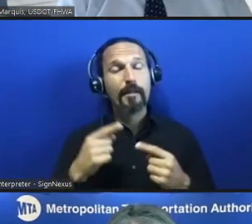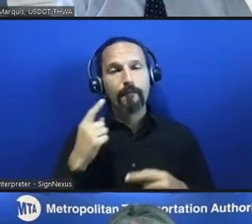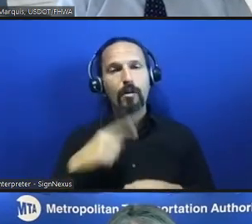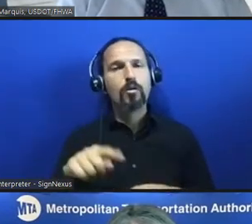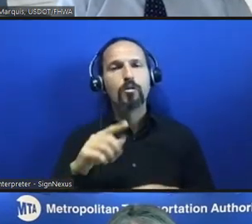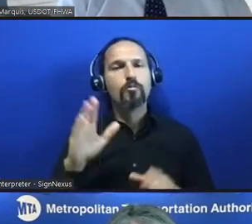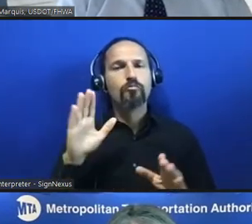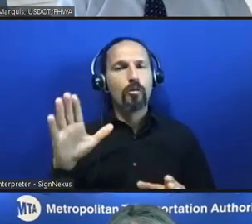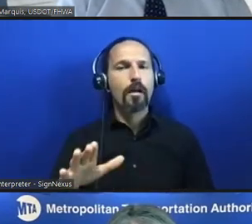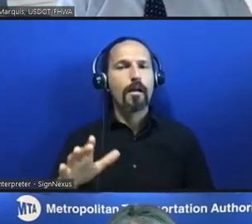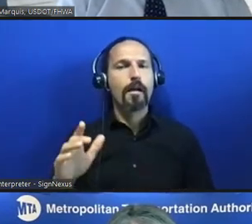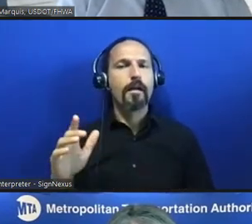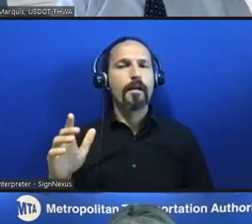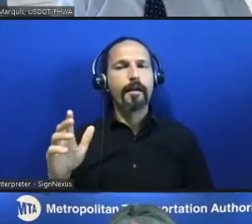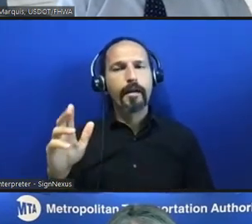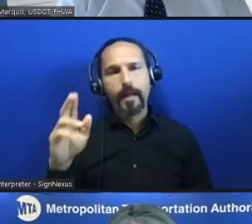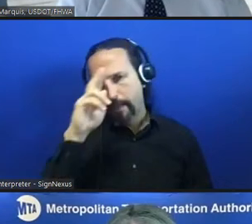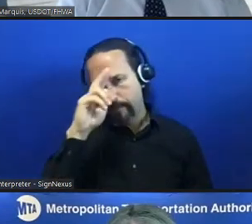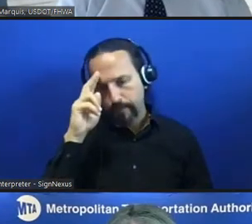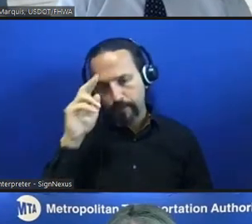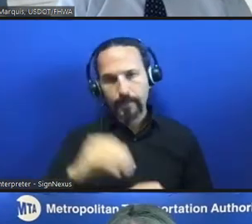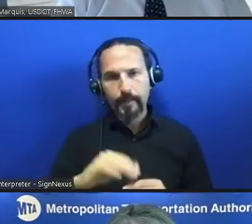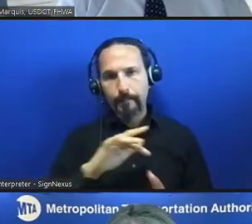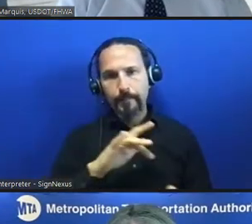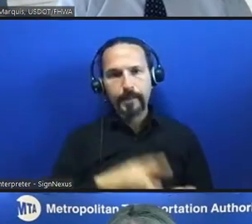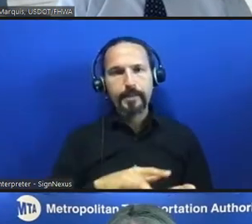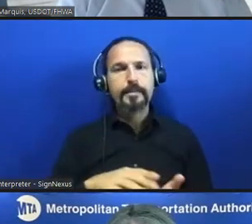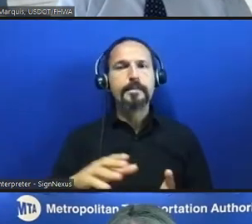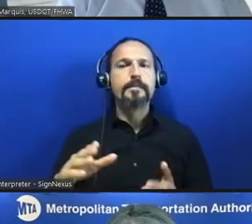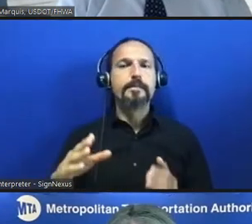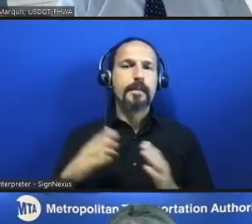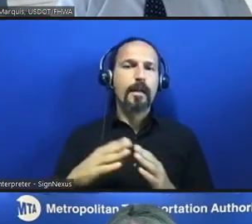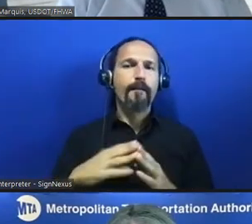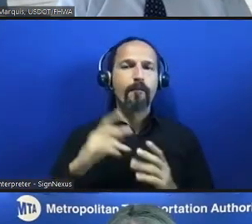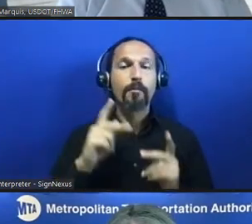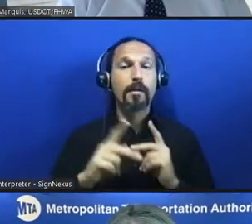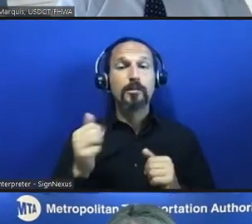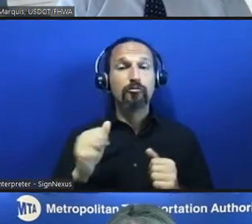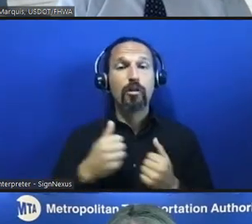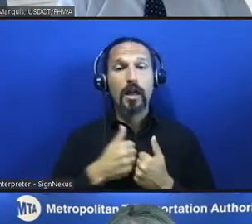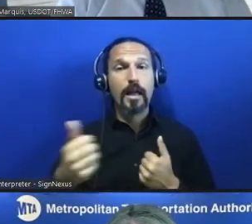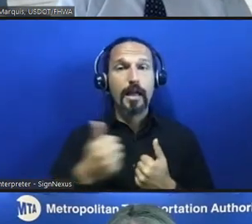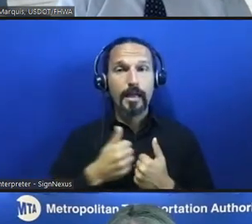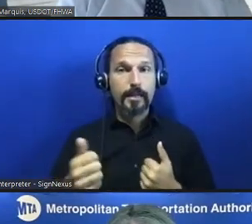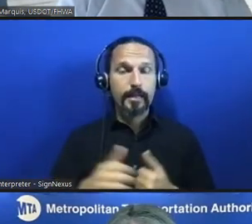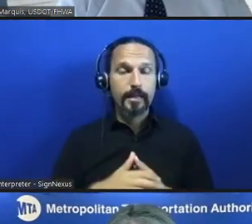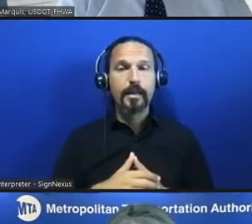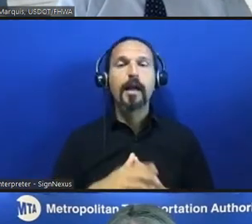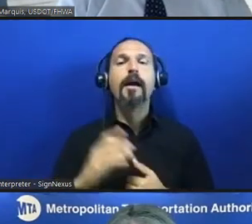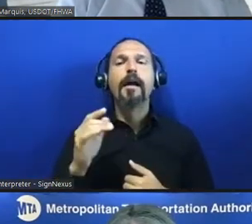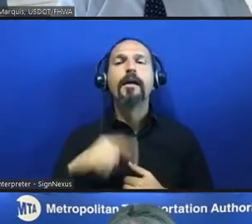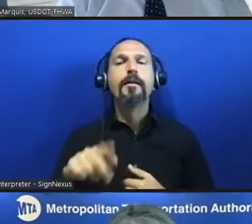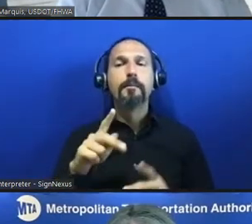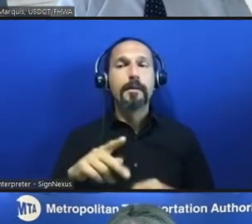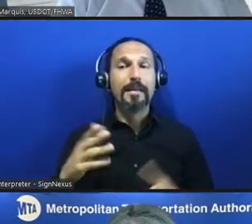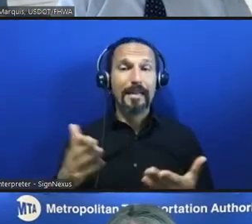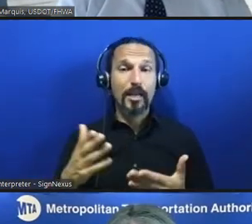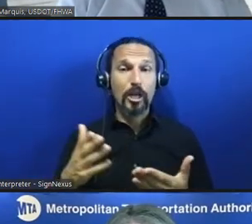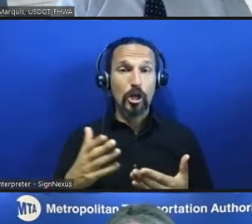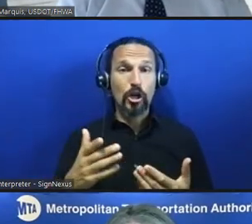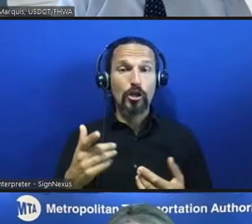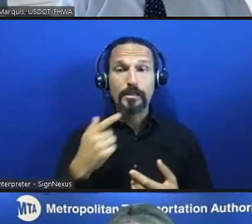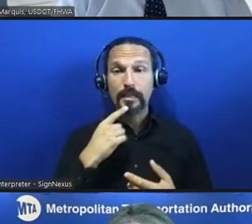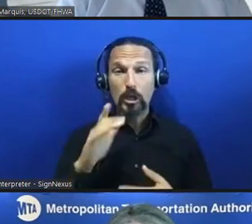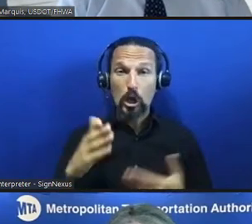facilities in Midtown and for the people that Avail themselves trying to get there and for the people on this call who said